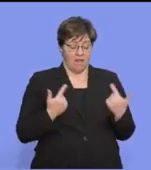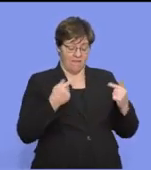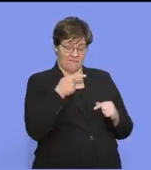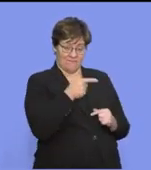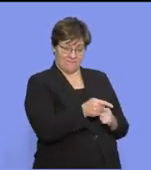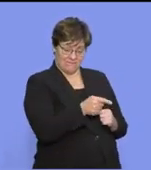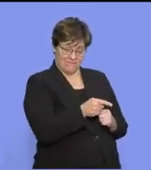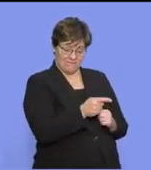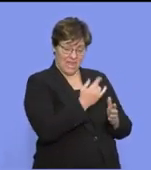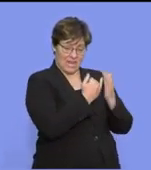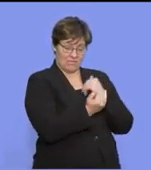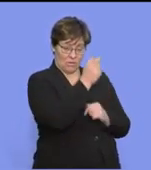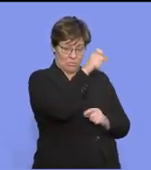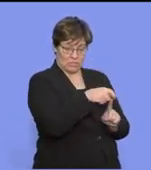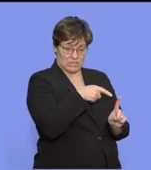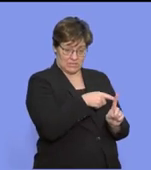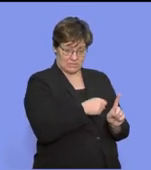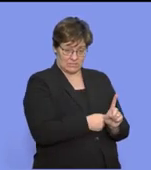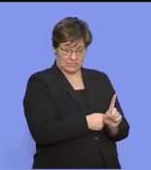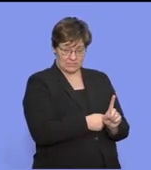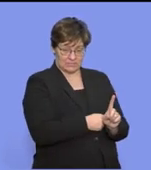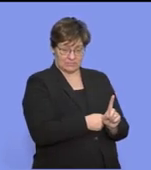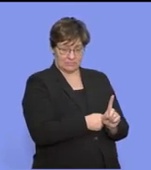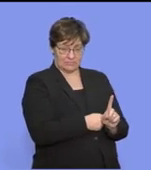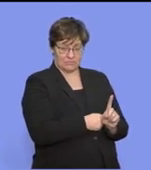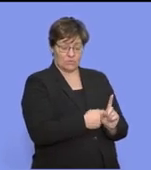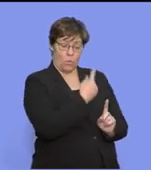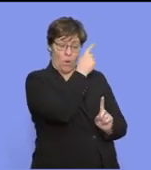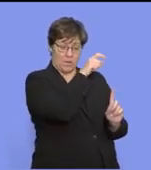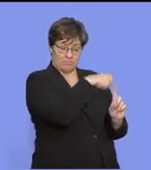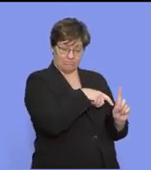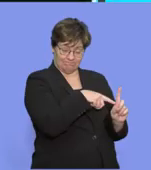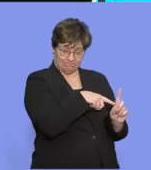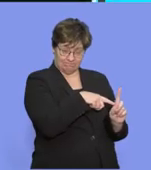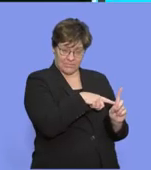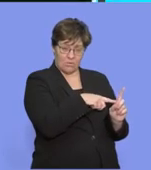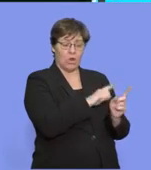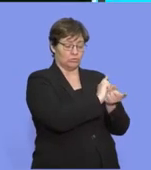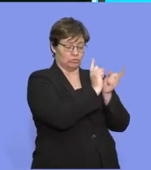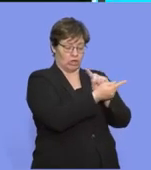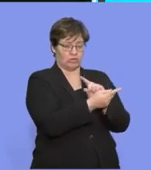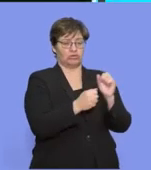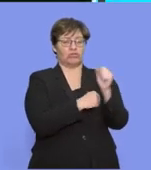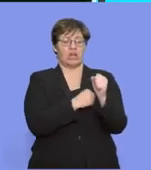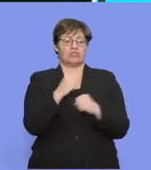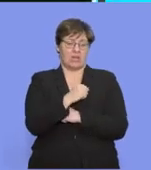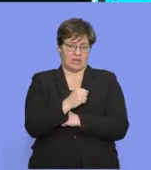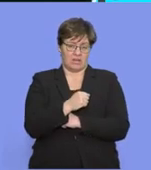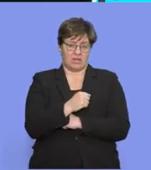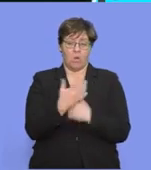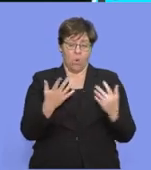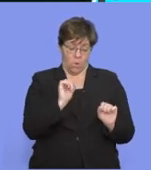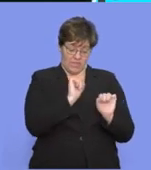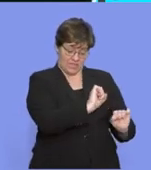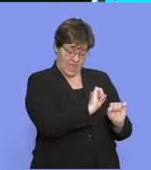life of an individual. Okay, so one individual would change the structure, or would